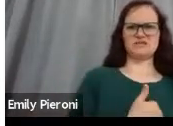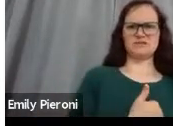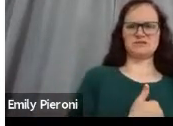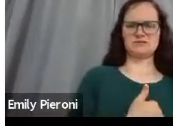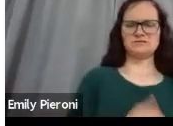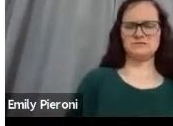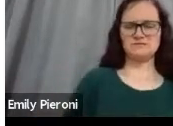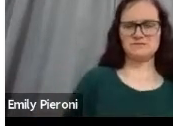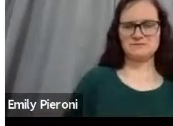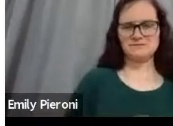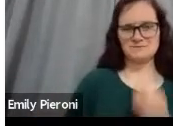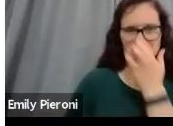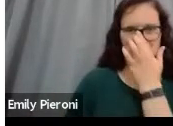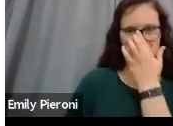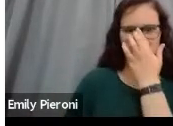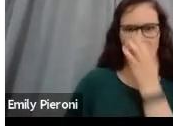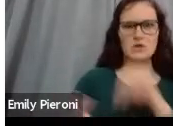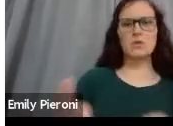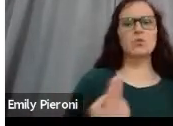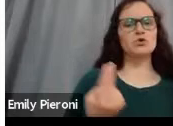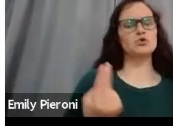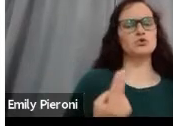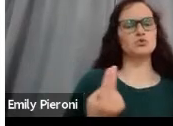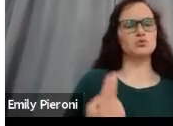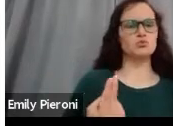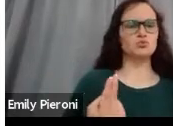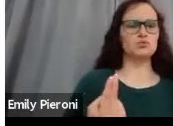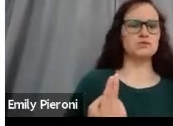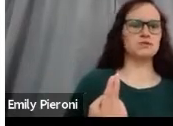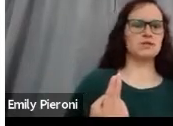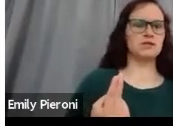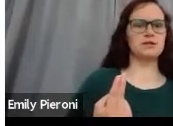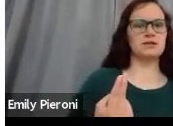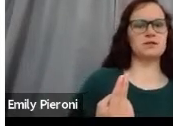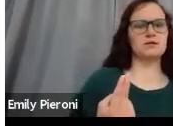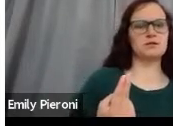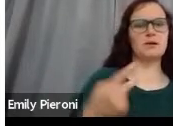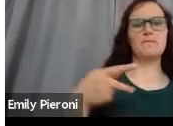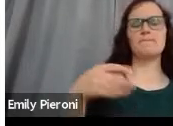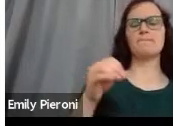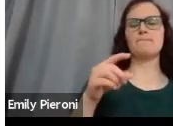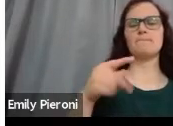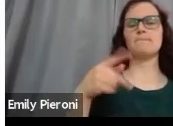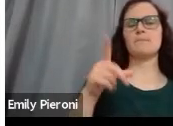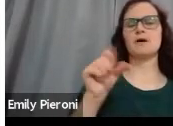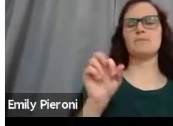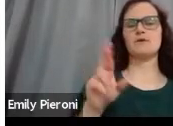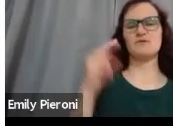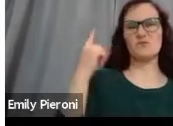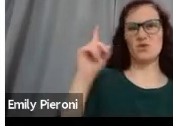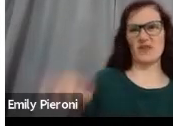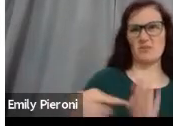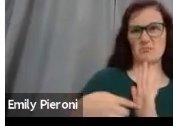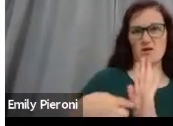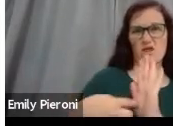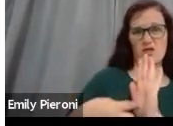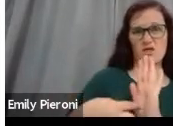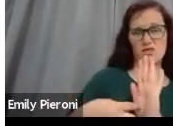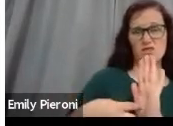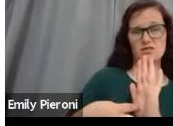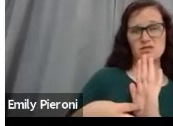We're utilizing populus or hybrid poplar in this particular model, and these